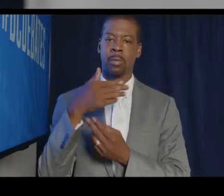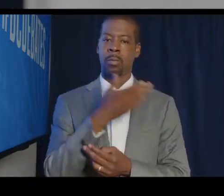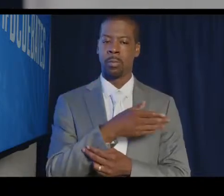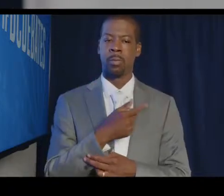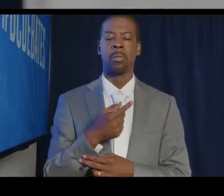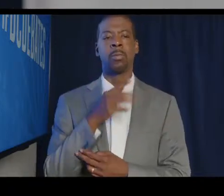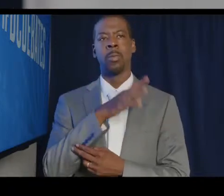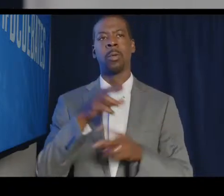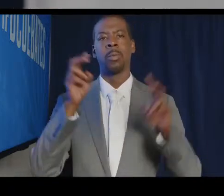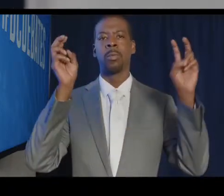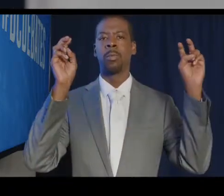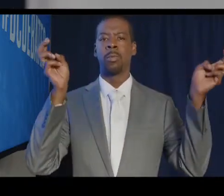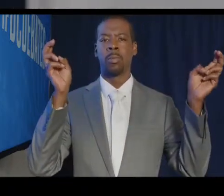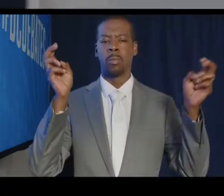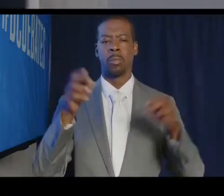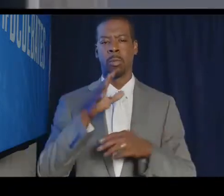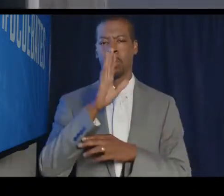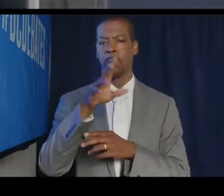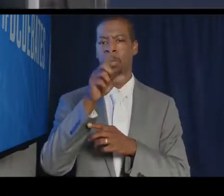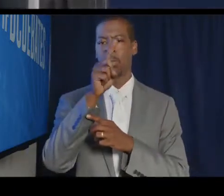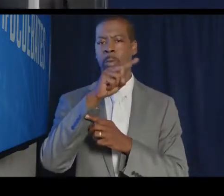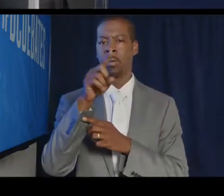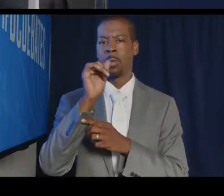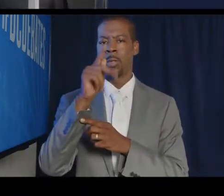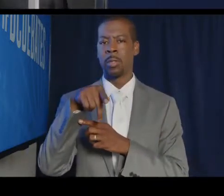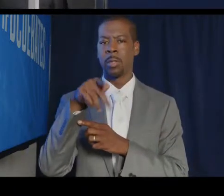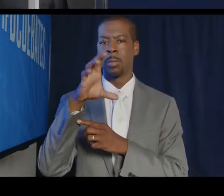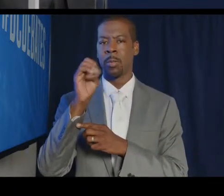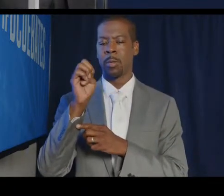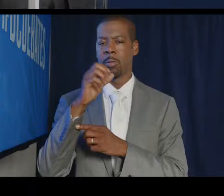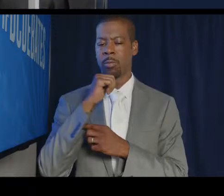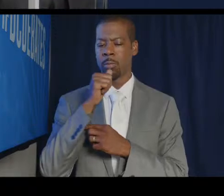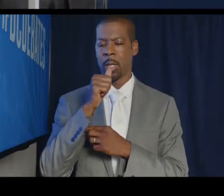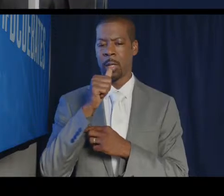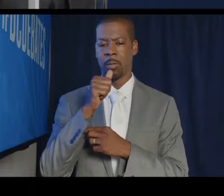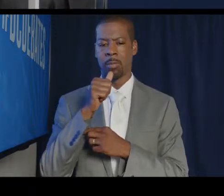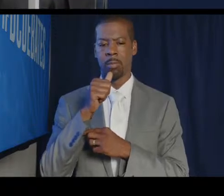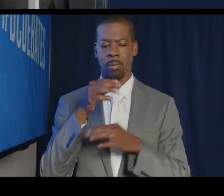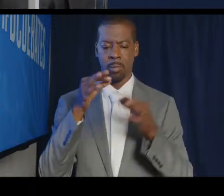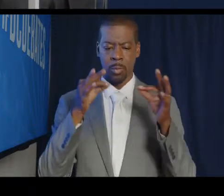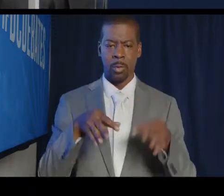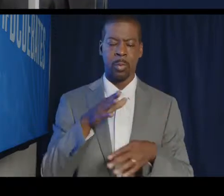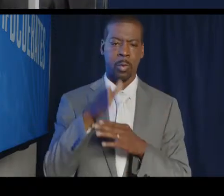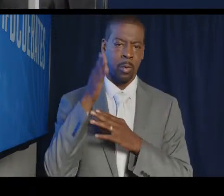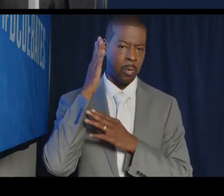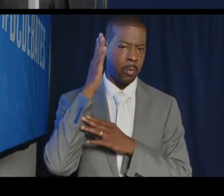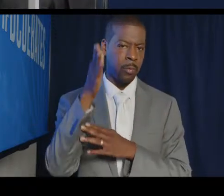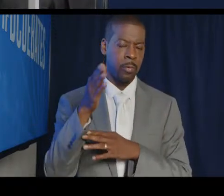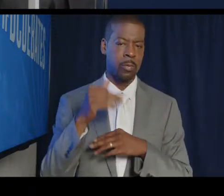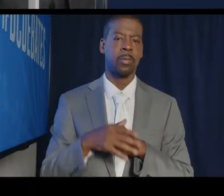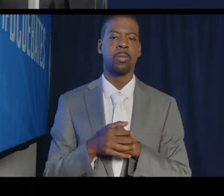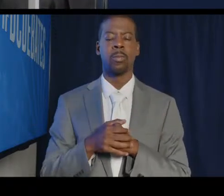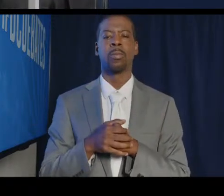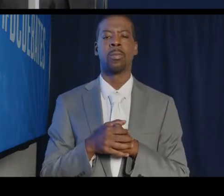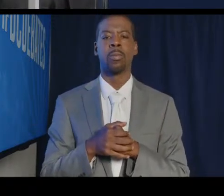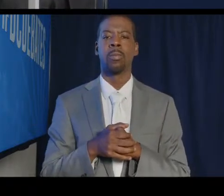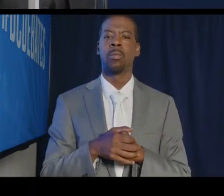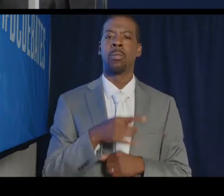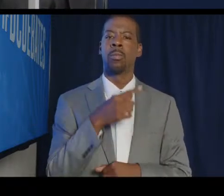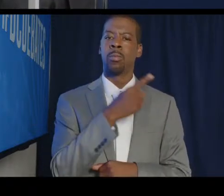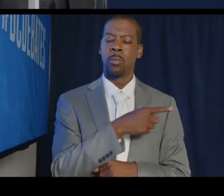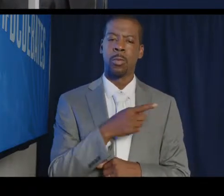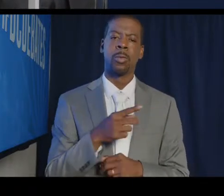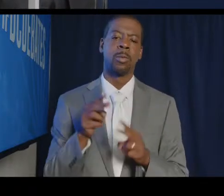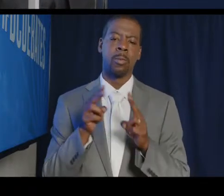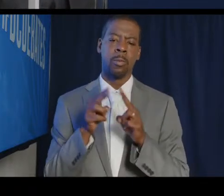not determine your opportunity for success. And Christina works every day to make this principle a reality for DC residents. Christina is known for her common sense approach